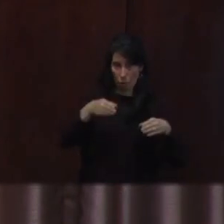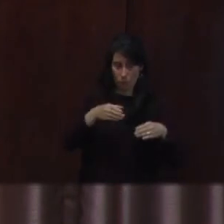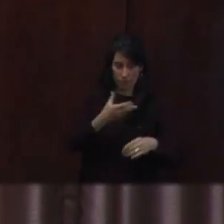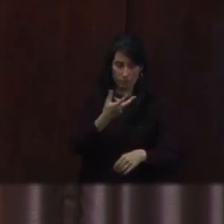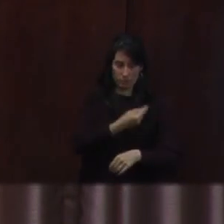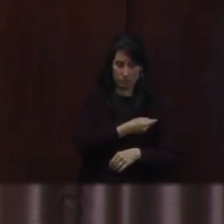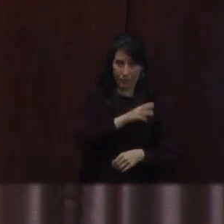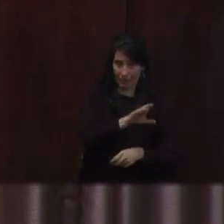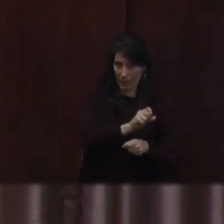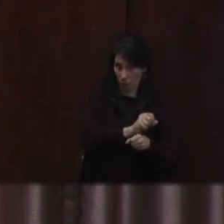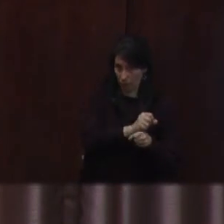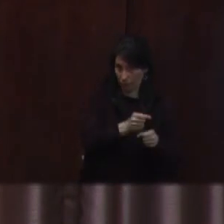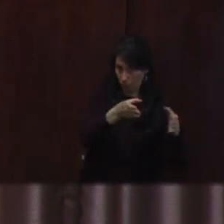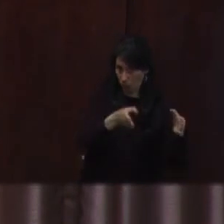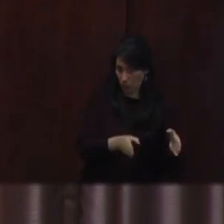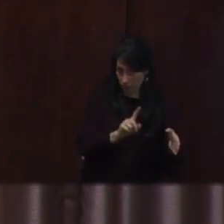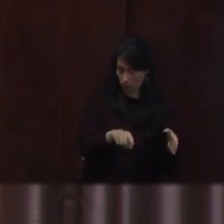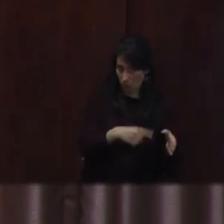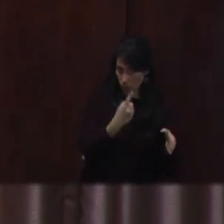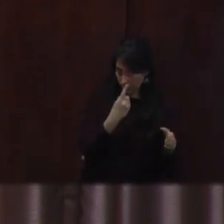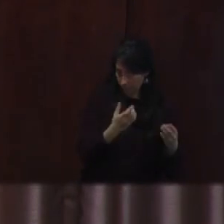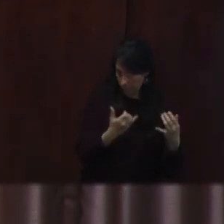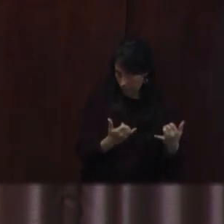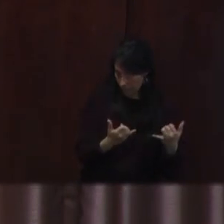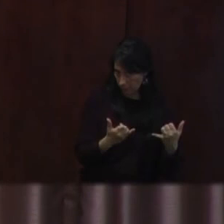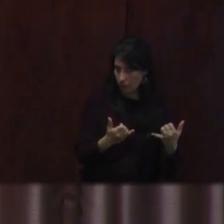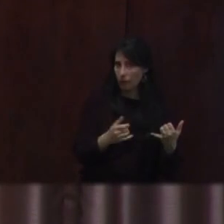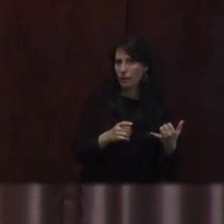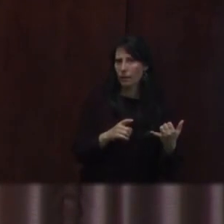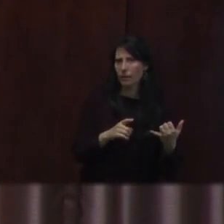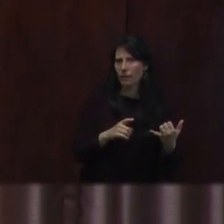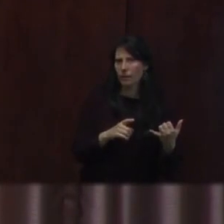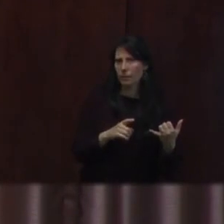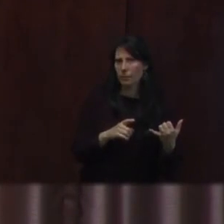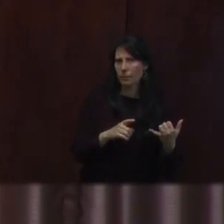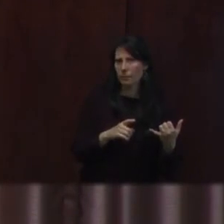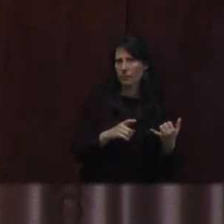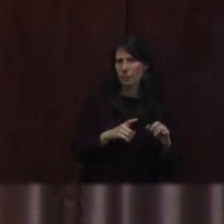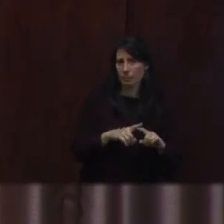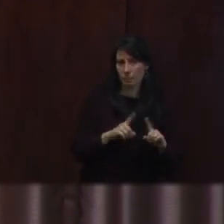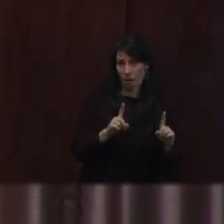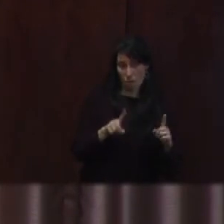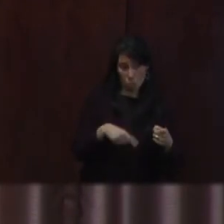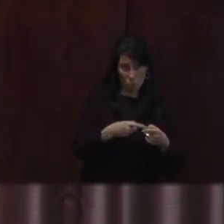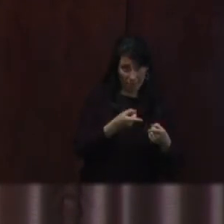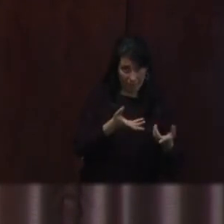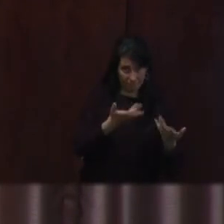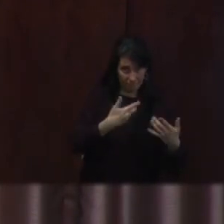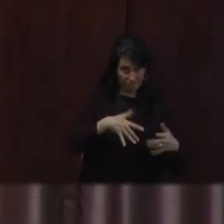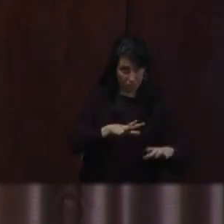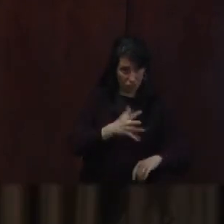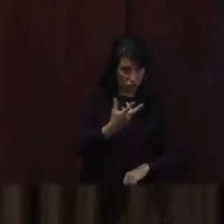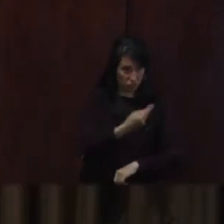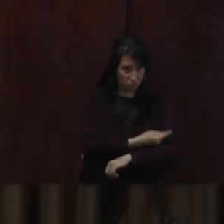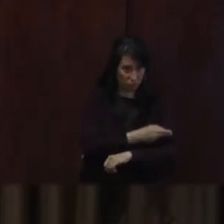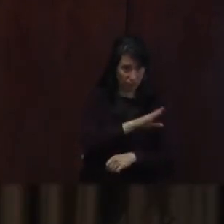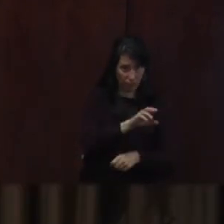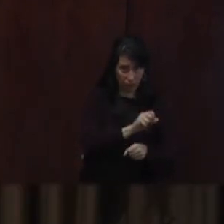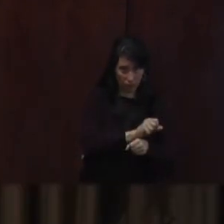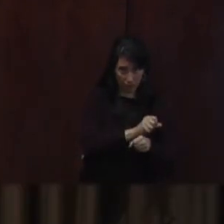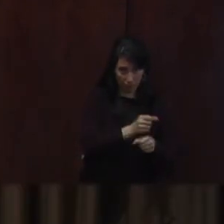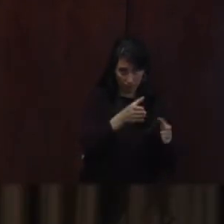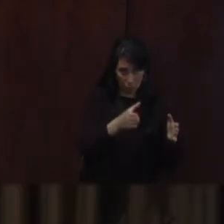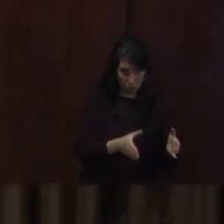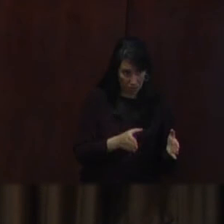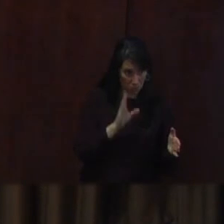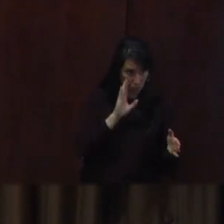whether they would plan to stop at that point, or whether they would continue to operate as a provider of vaccines at the community level? I'm not aware of their long-term plans.